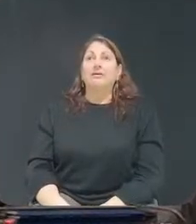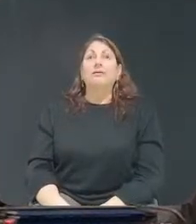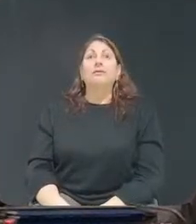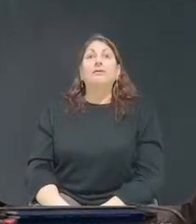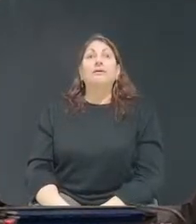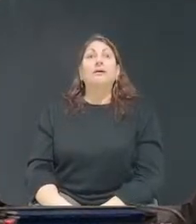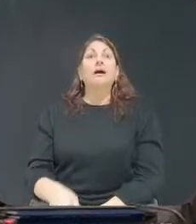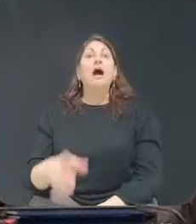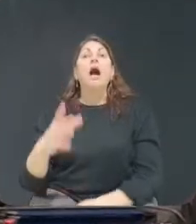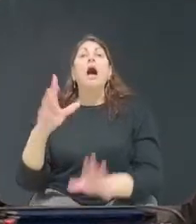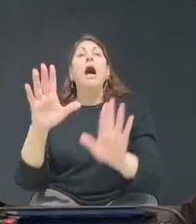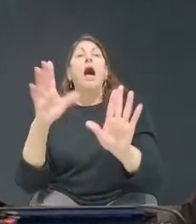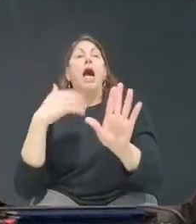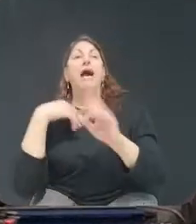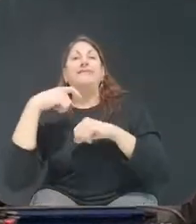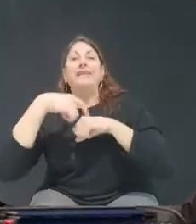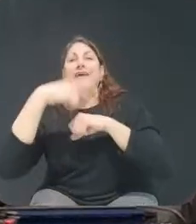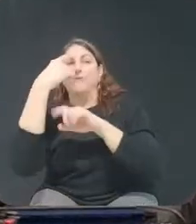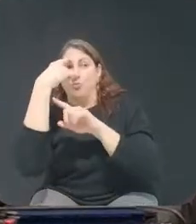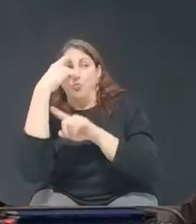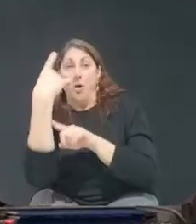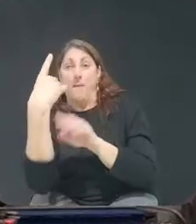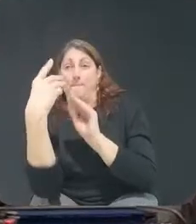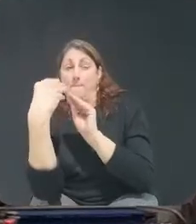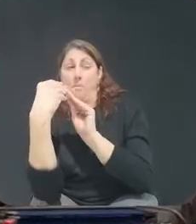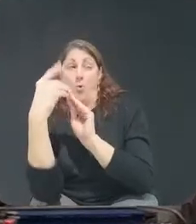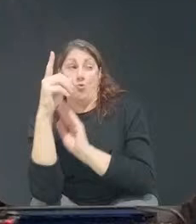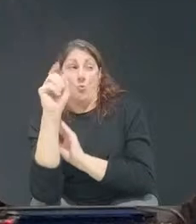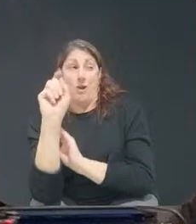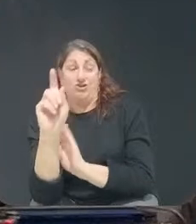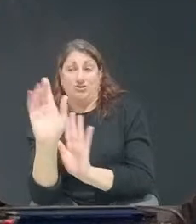I think we have time for one more question.